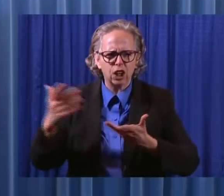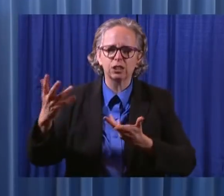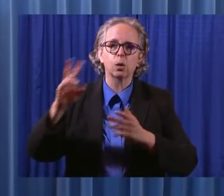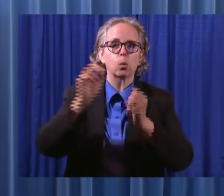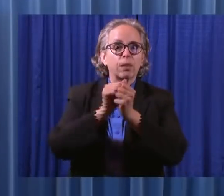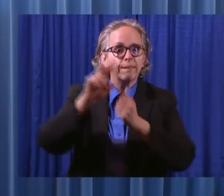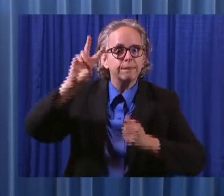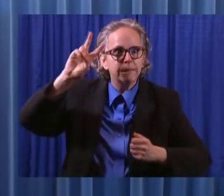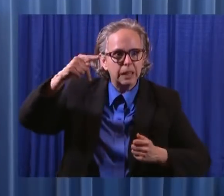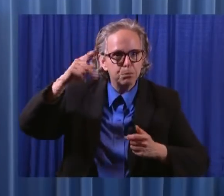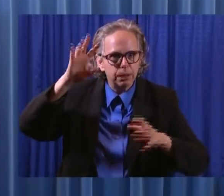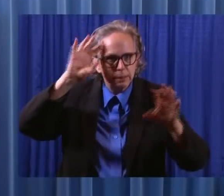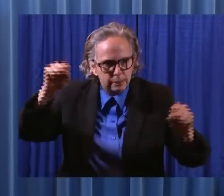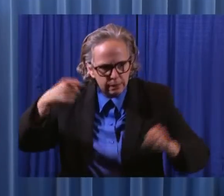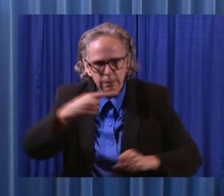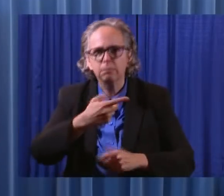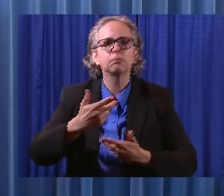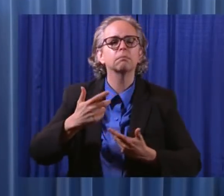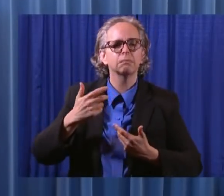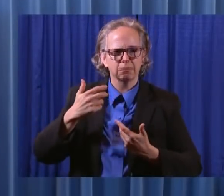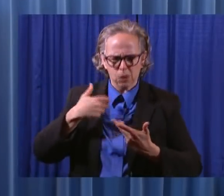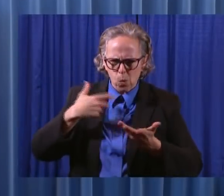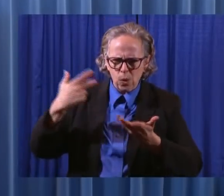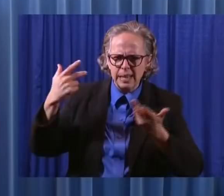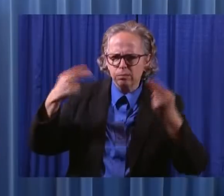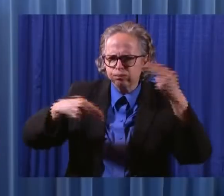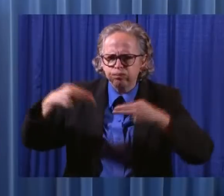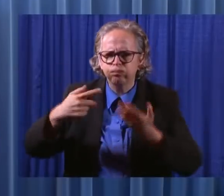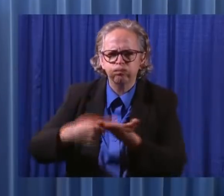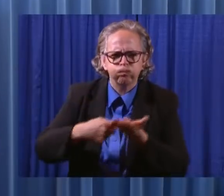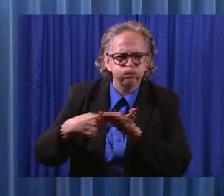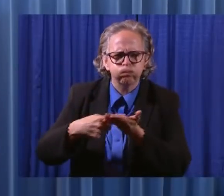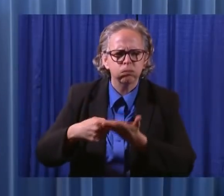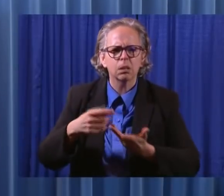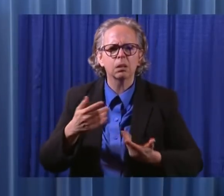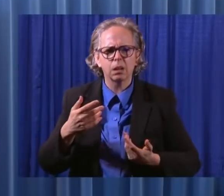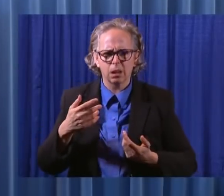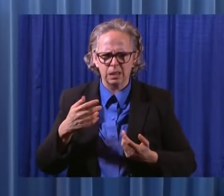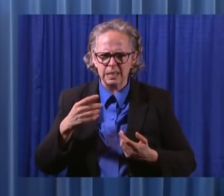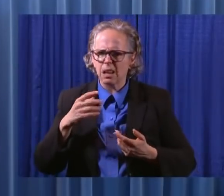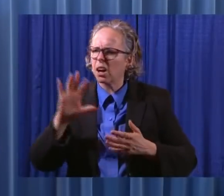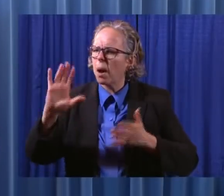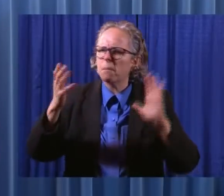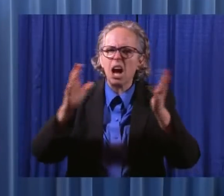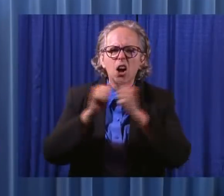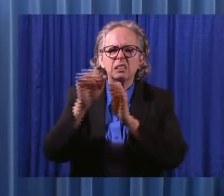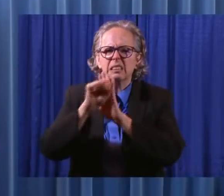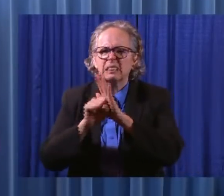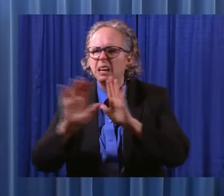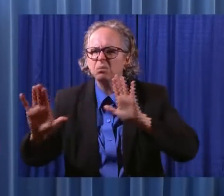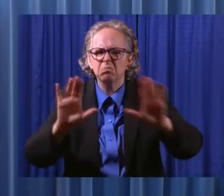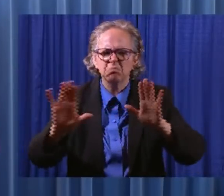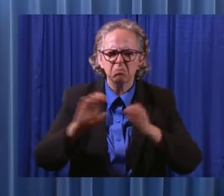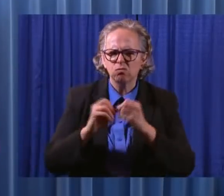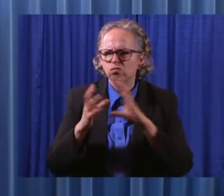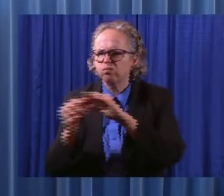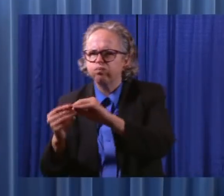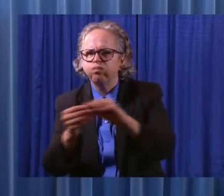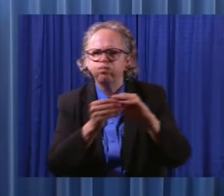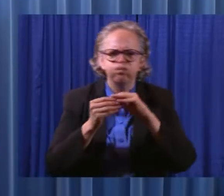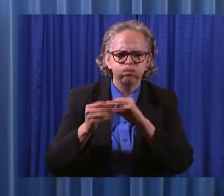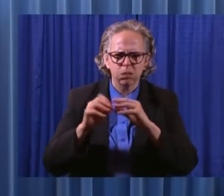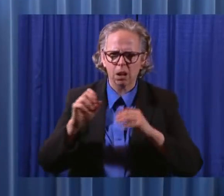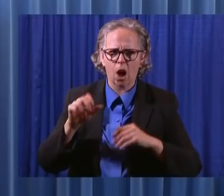the Governors Association. And I know governors from a number of states were telling us that they were seeing